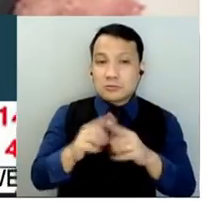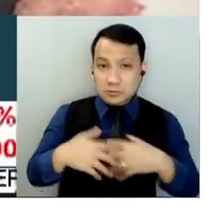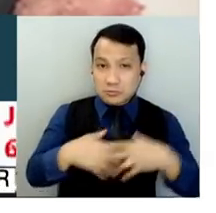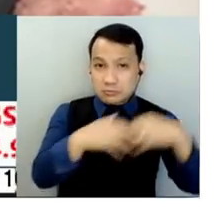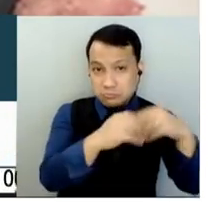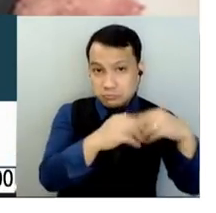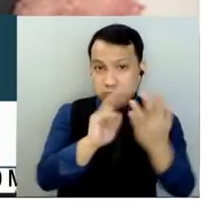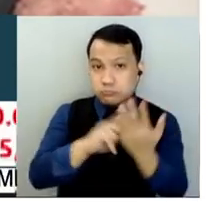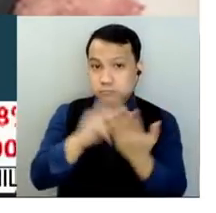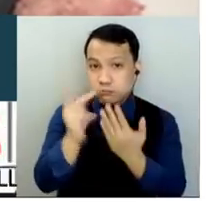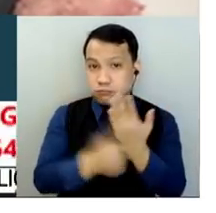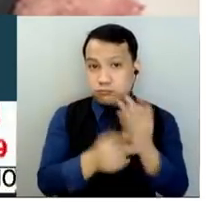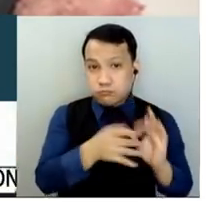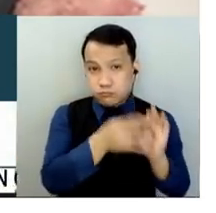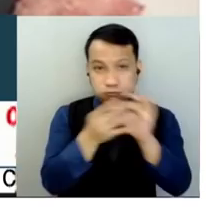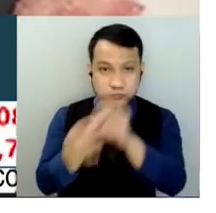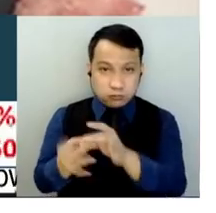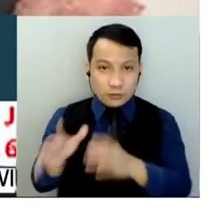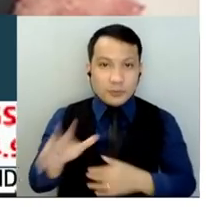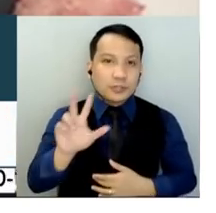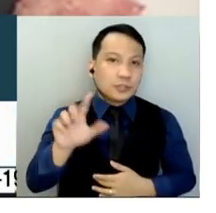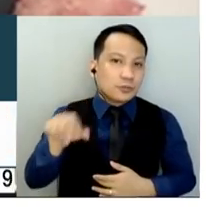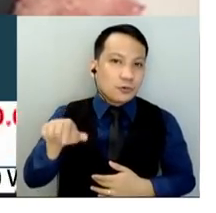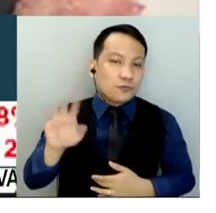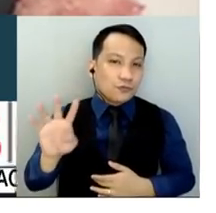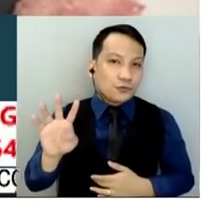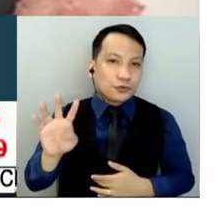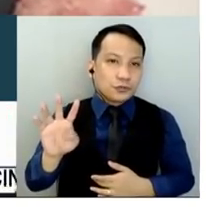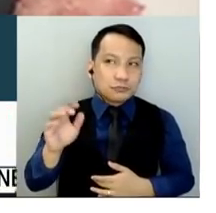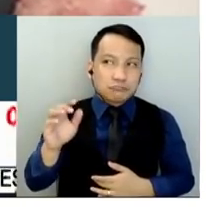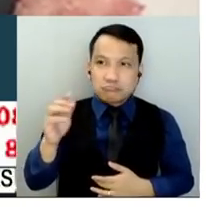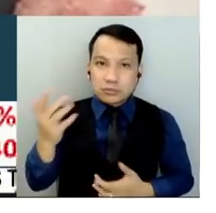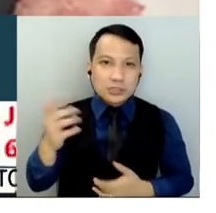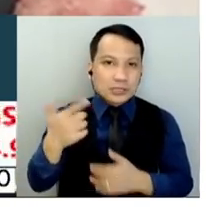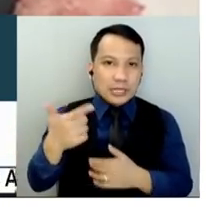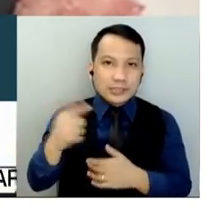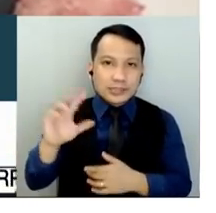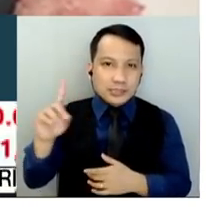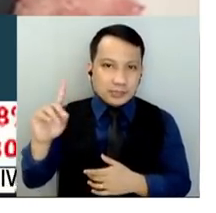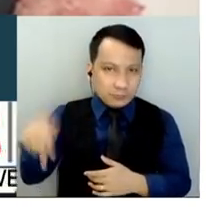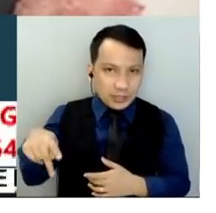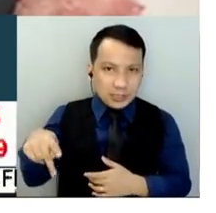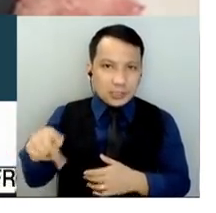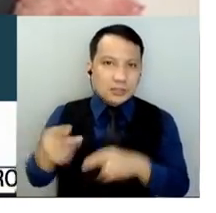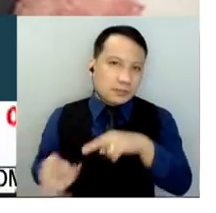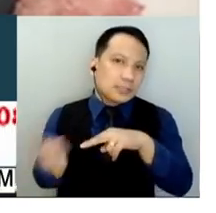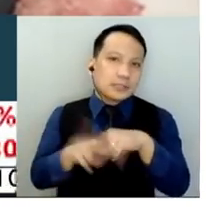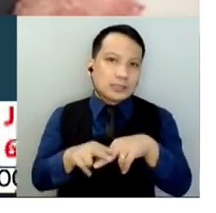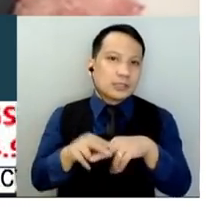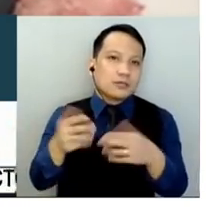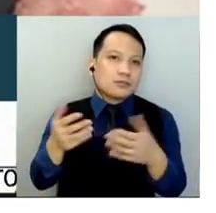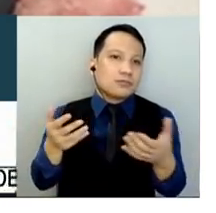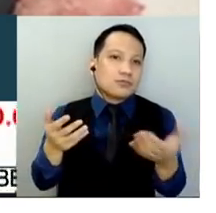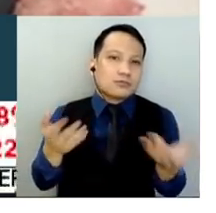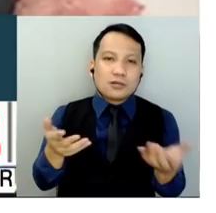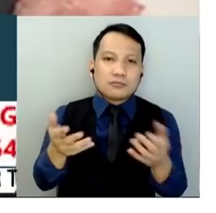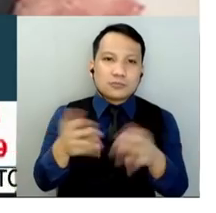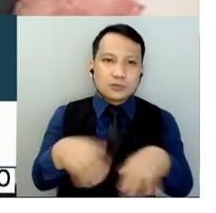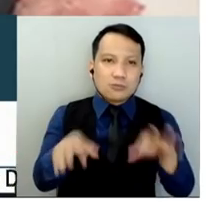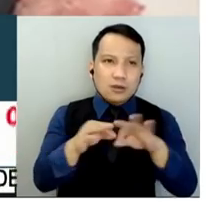project translates to a 3 to 4 peso increase in GDP. And the nexus there is really job